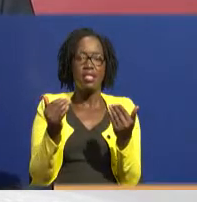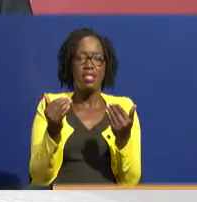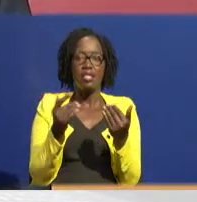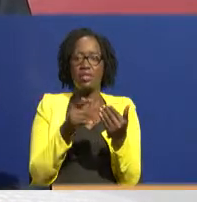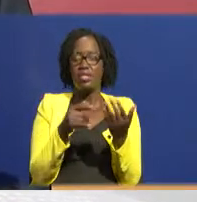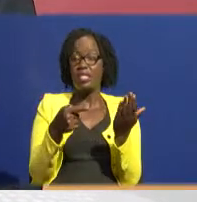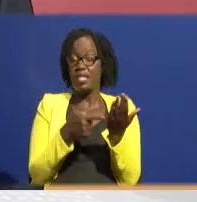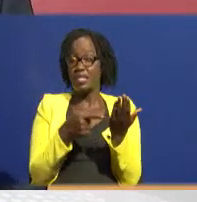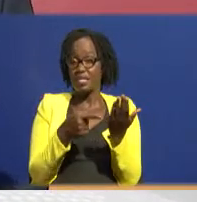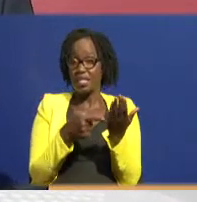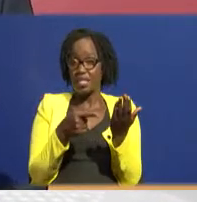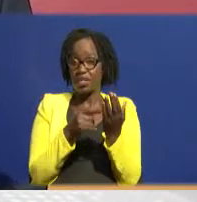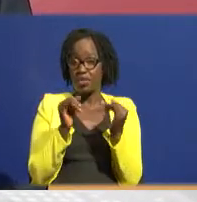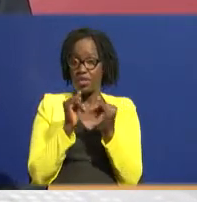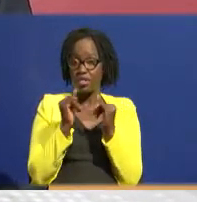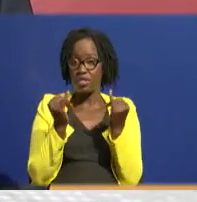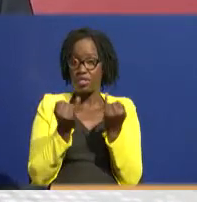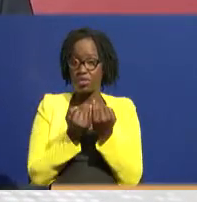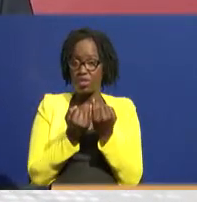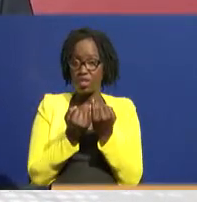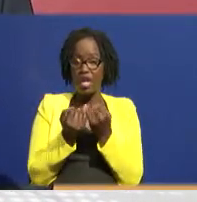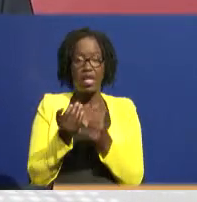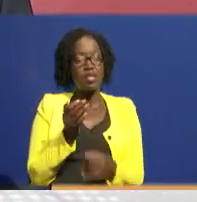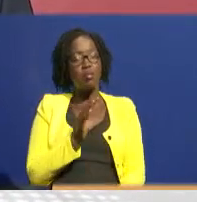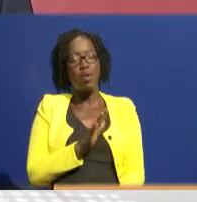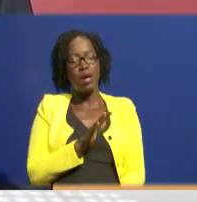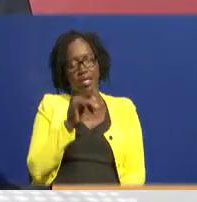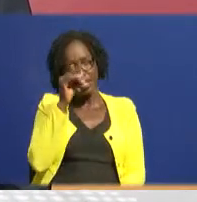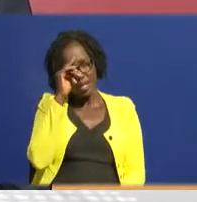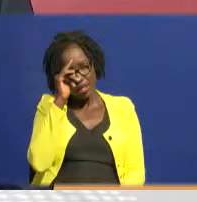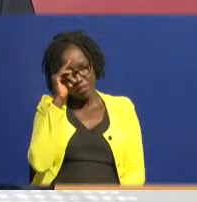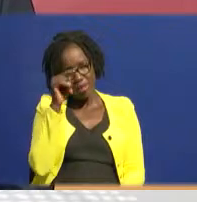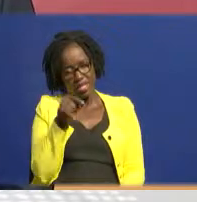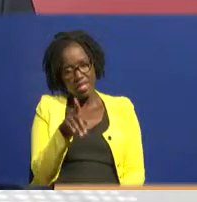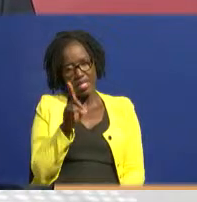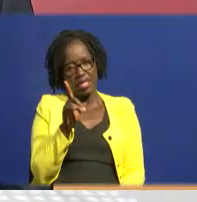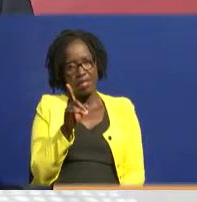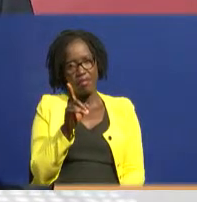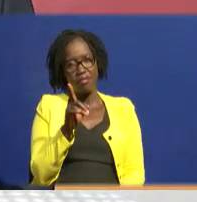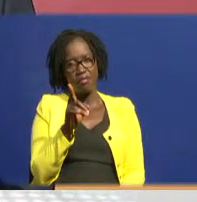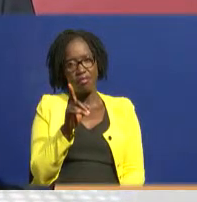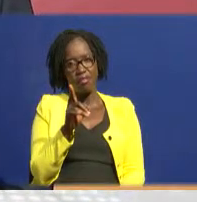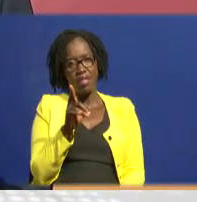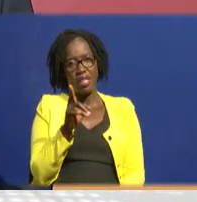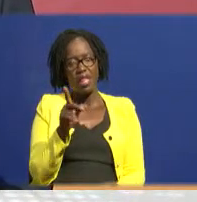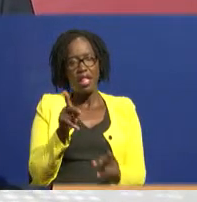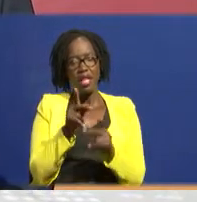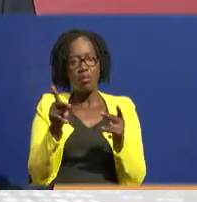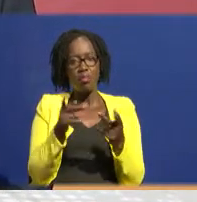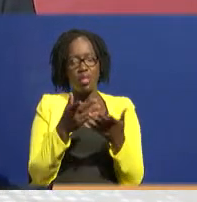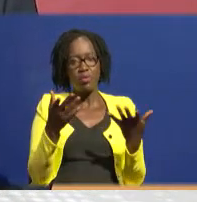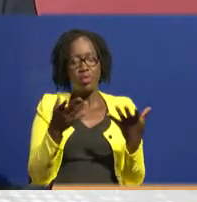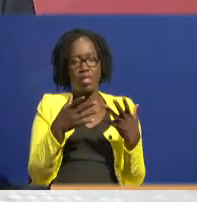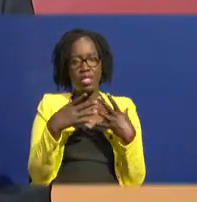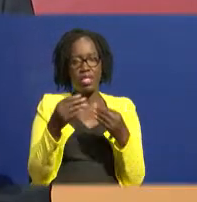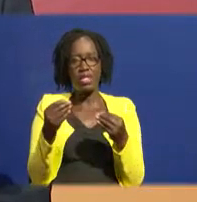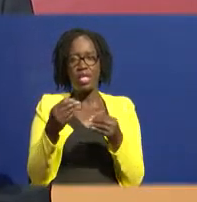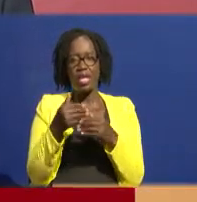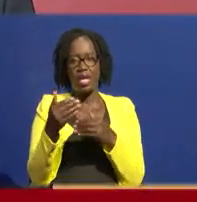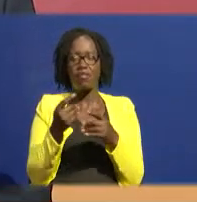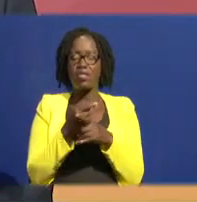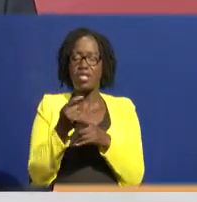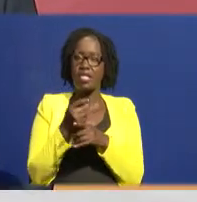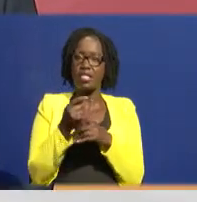other technical institutes, after they come back, the government itself has not put a place where we are taking them after they get